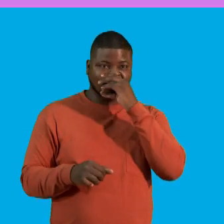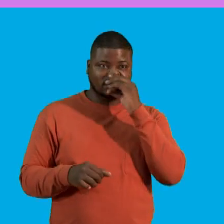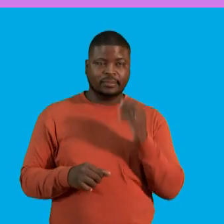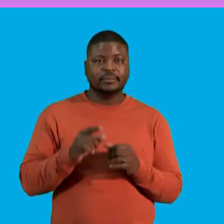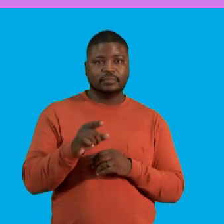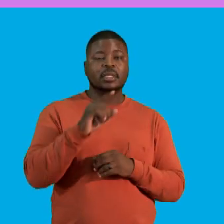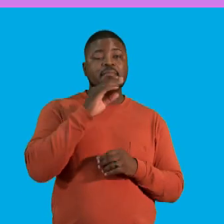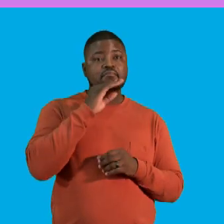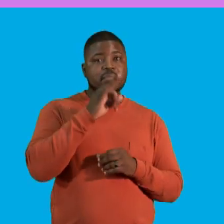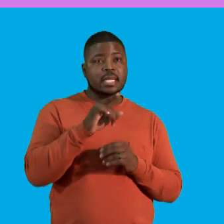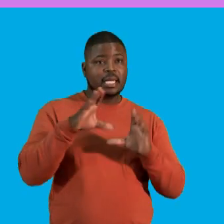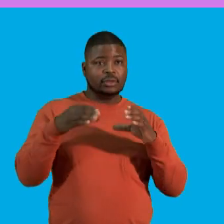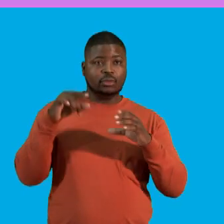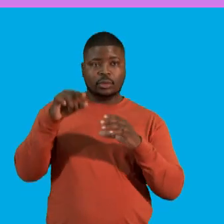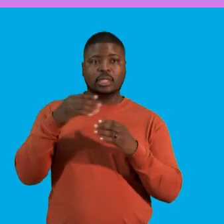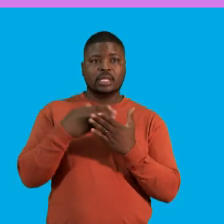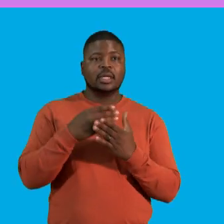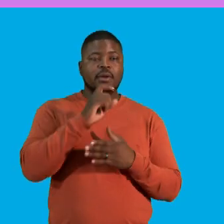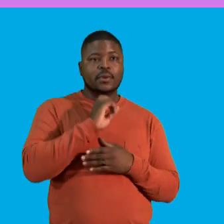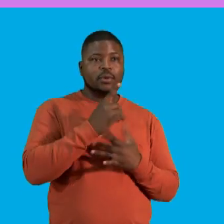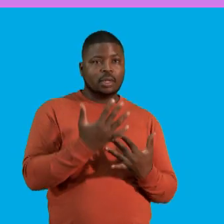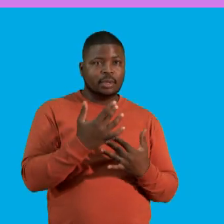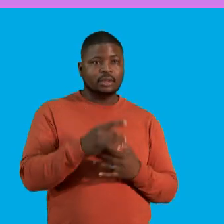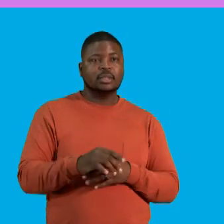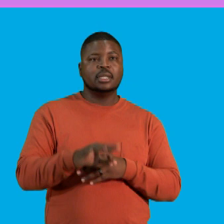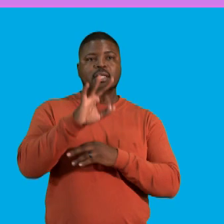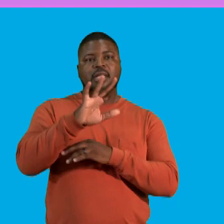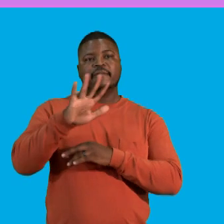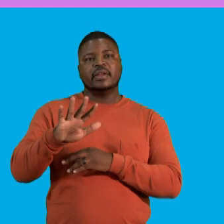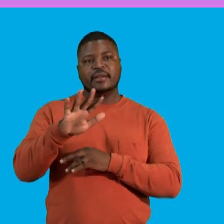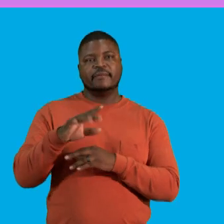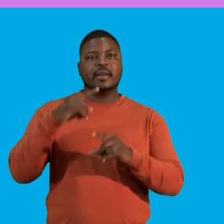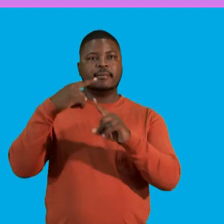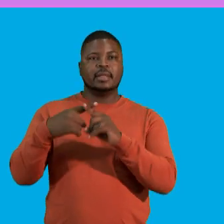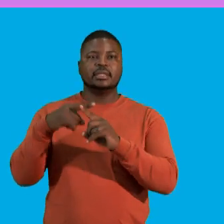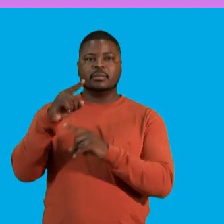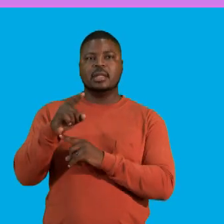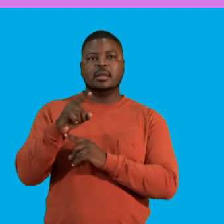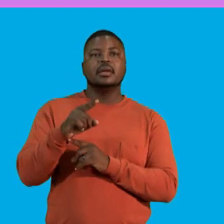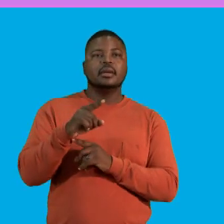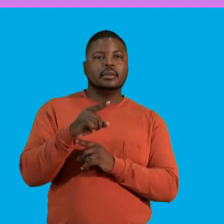35 kilowatts that are allowed to use in this category. Multiply, what is the price for 35? It is